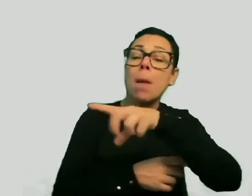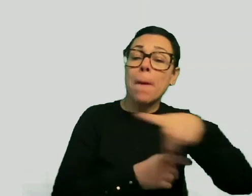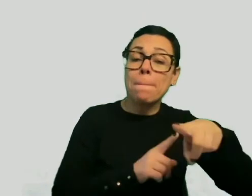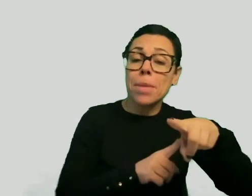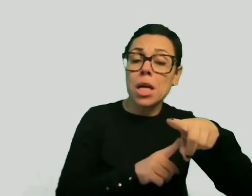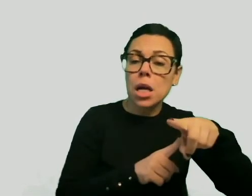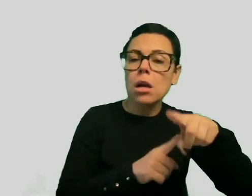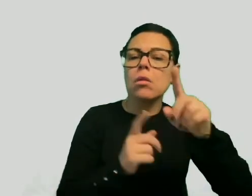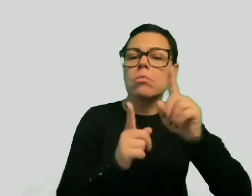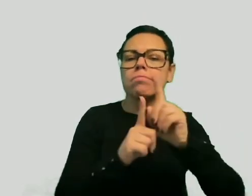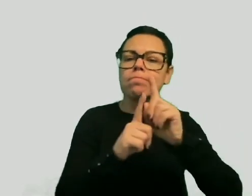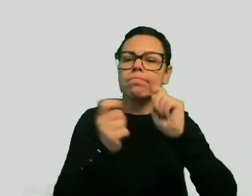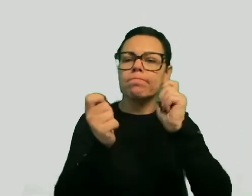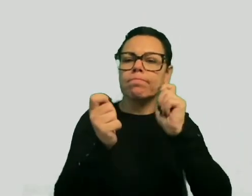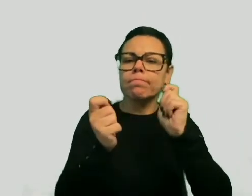the...